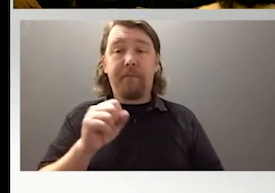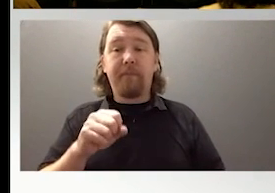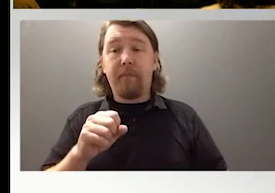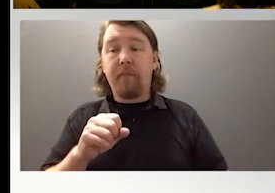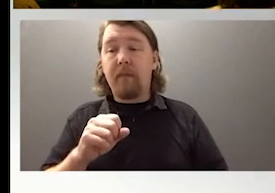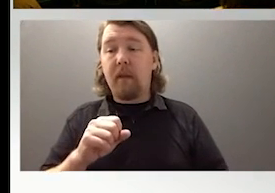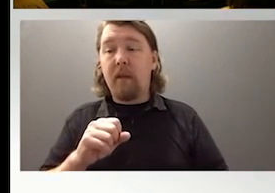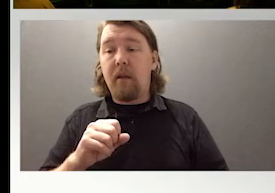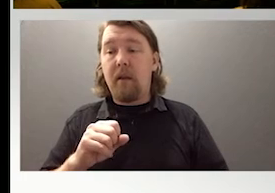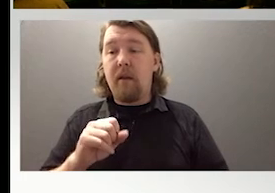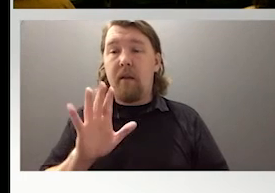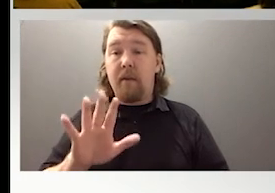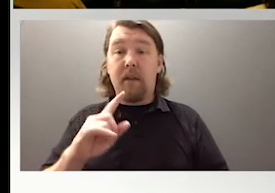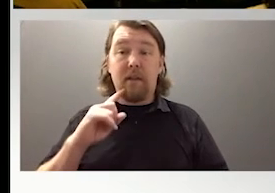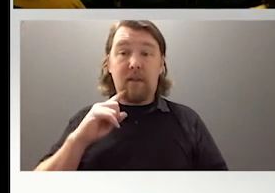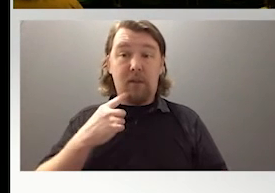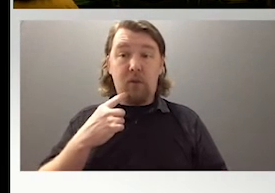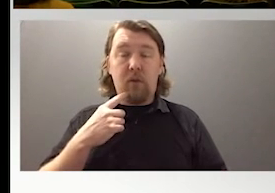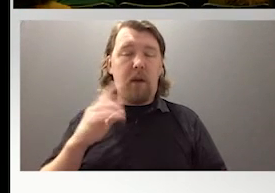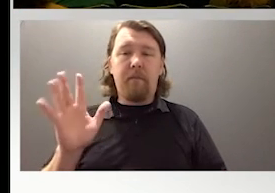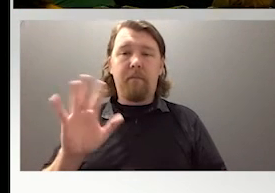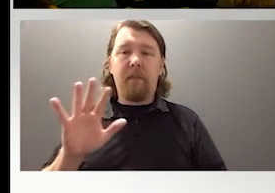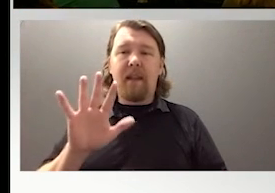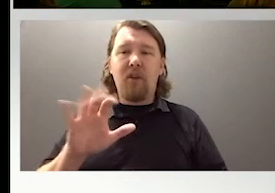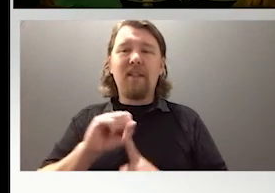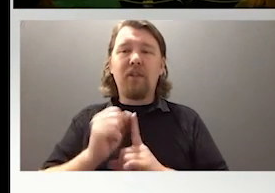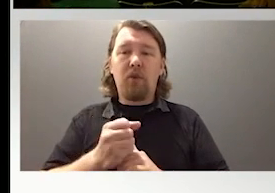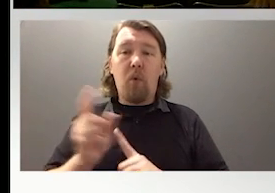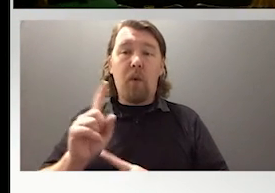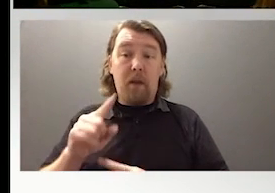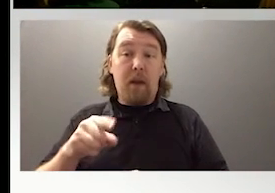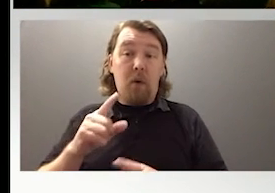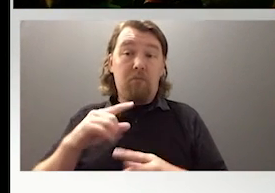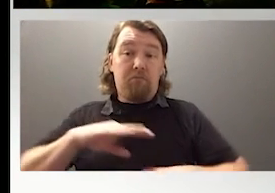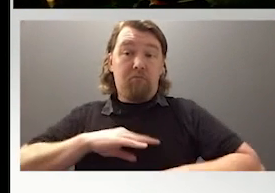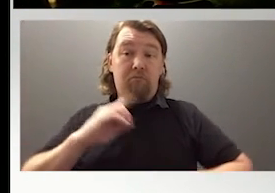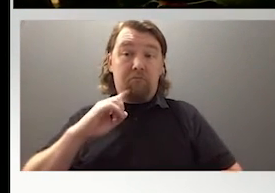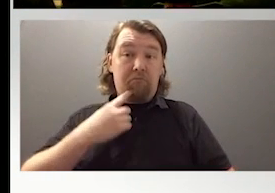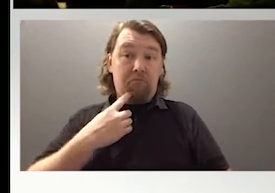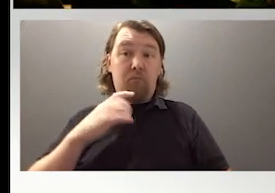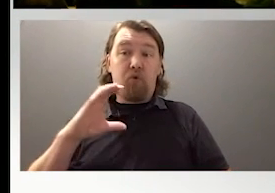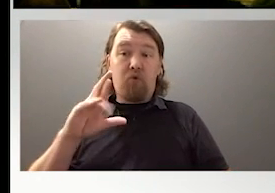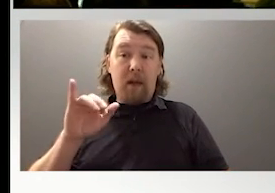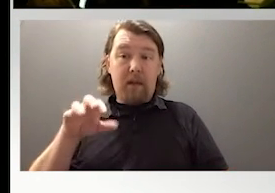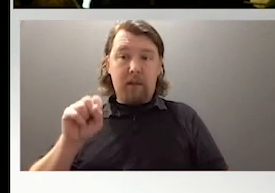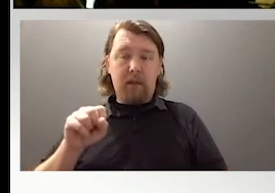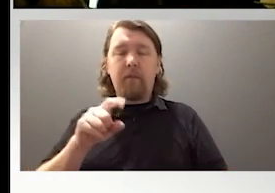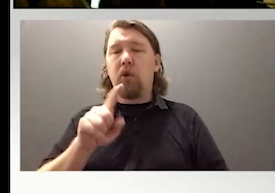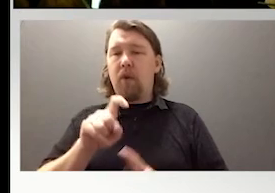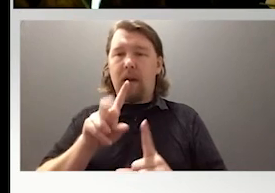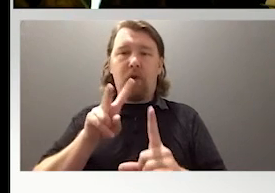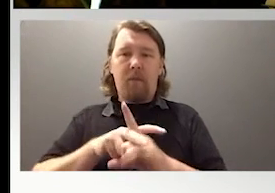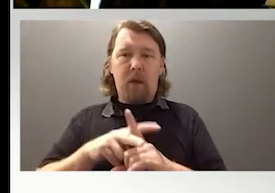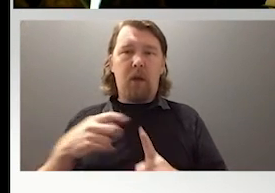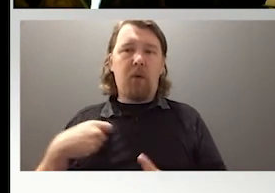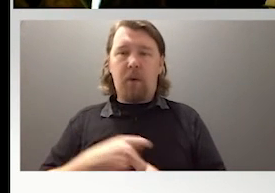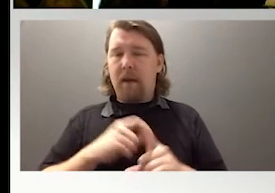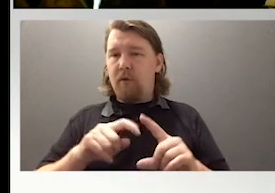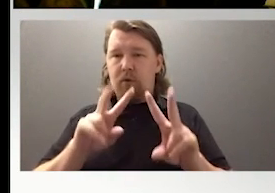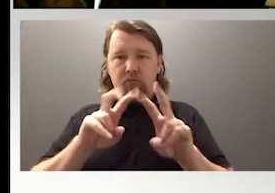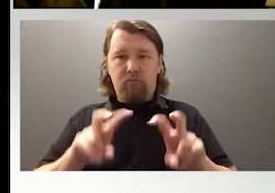Yeah, I mean, there's situation where children sometimes meet crisis criteria, but you would have to apply. We would have to look at the